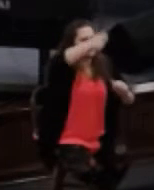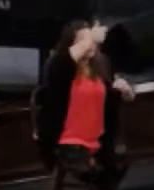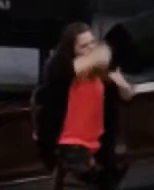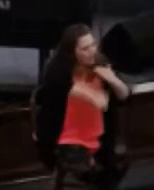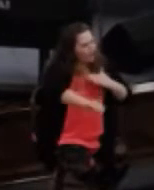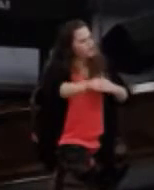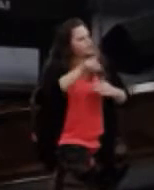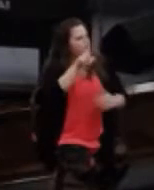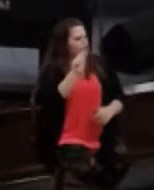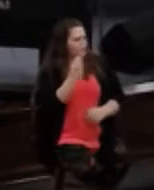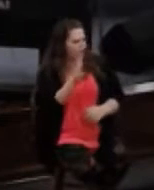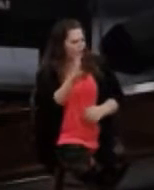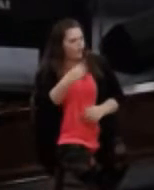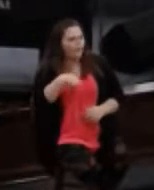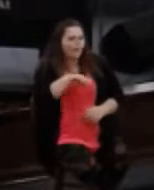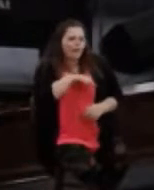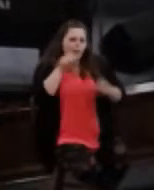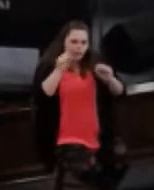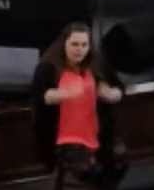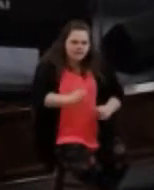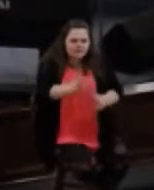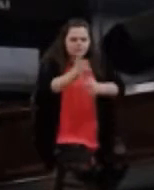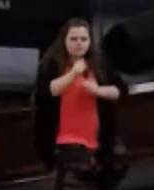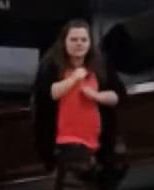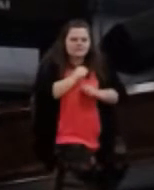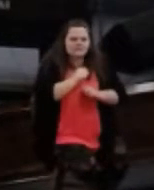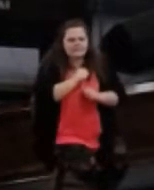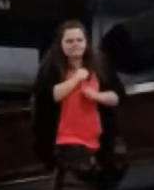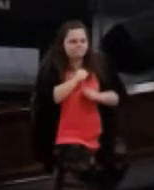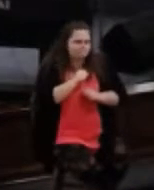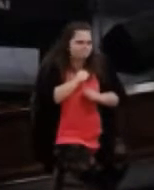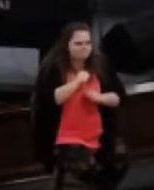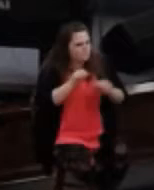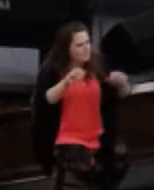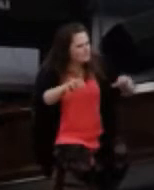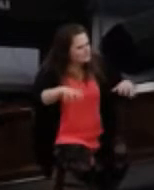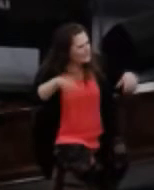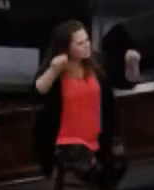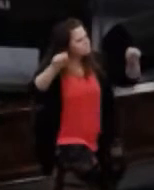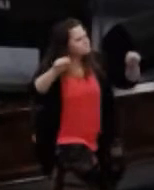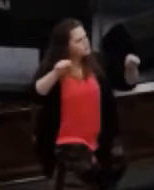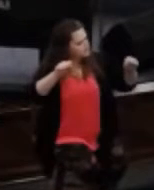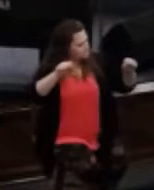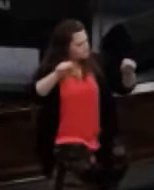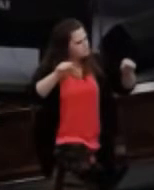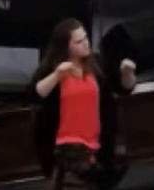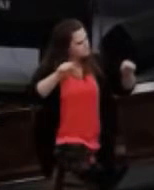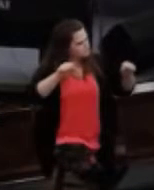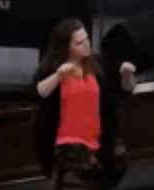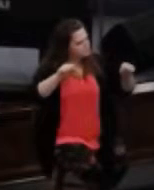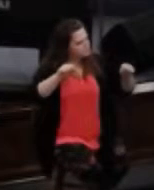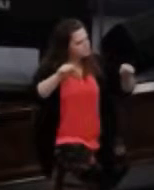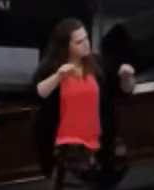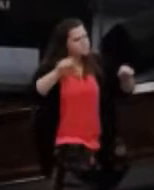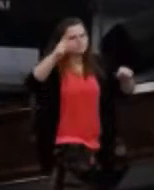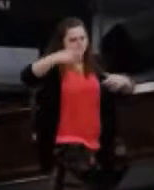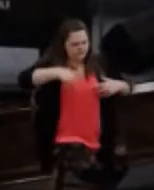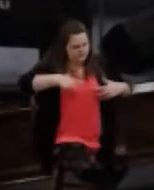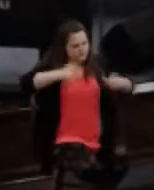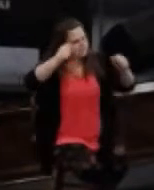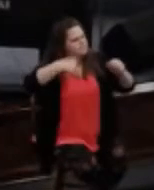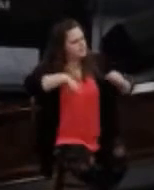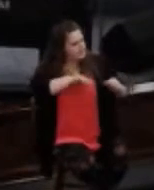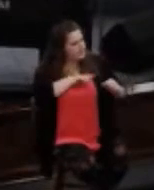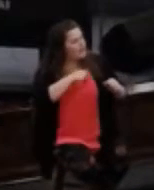law, that we might receive adoption to sonship. Now, I